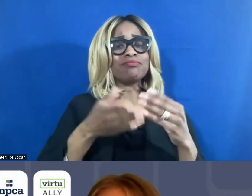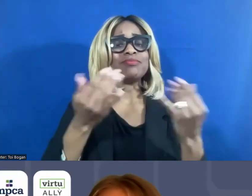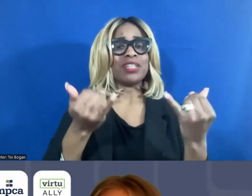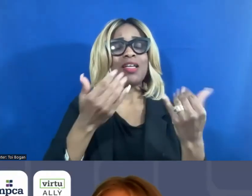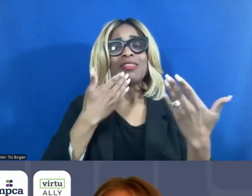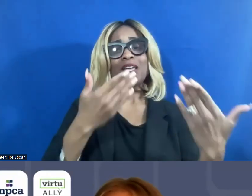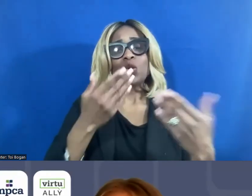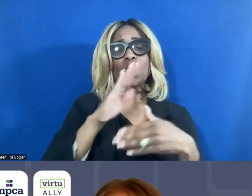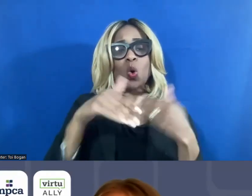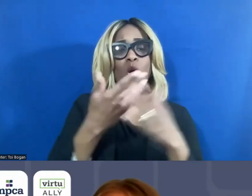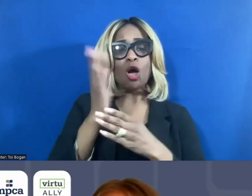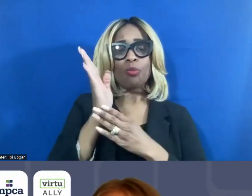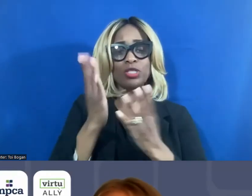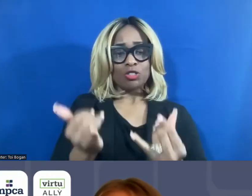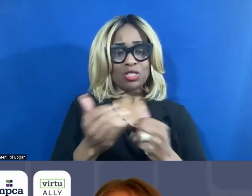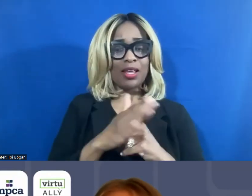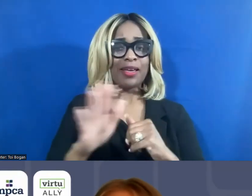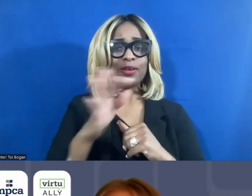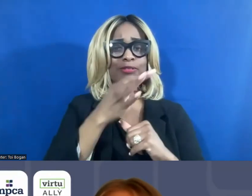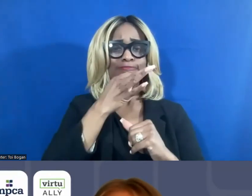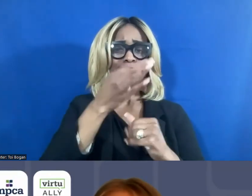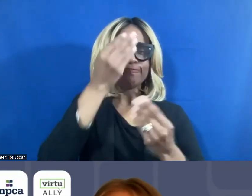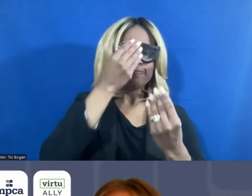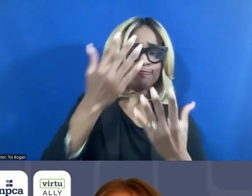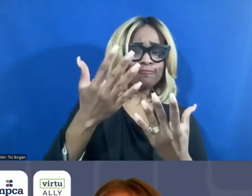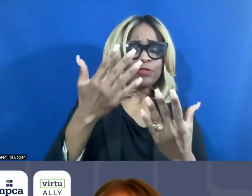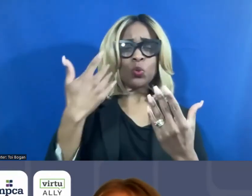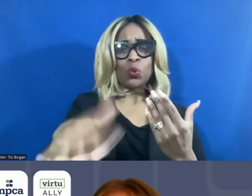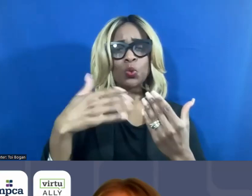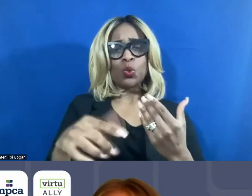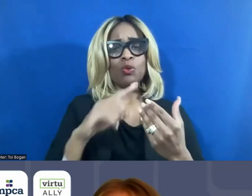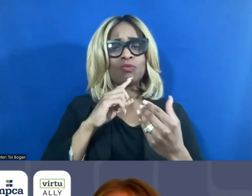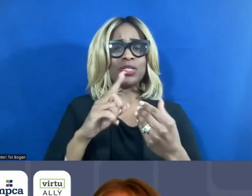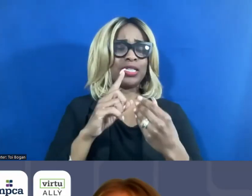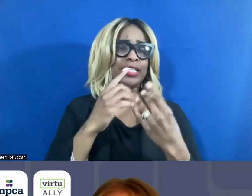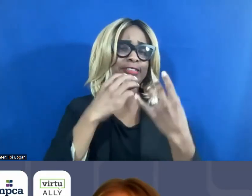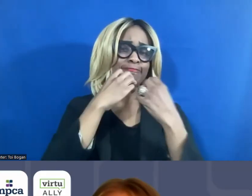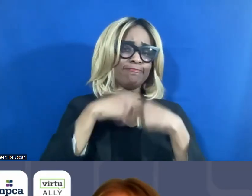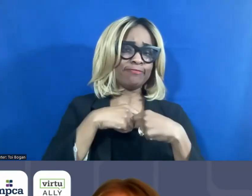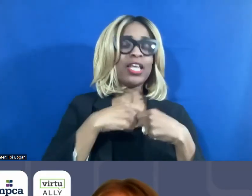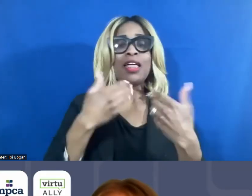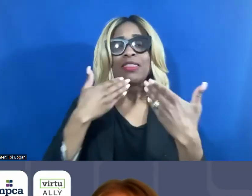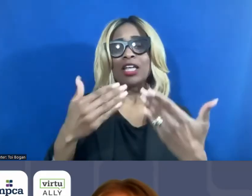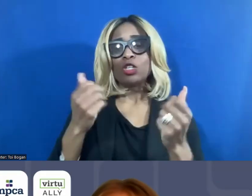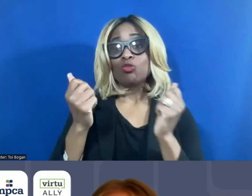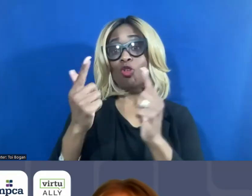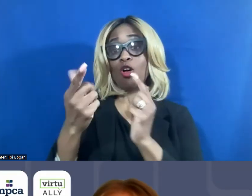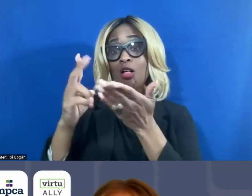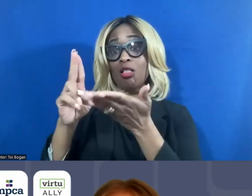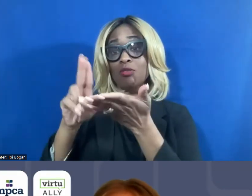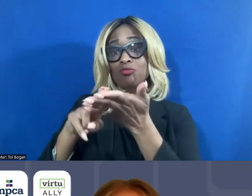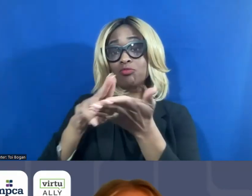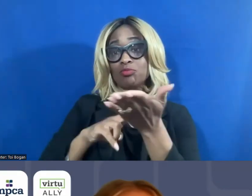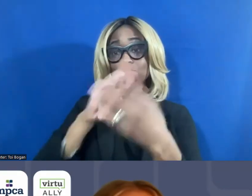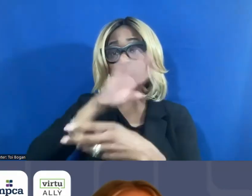for presenting today. Your expertise and insights are invaluable. Thank you to all our registered